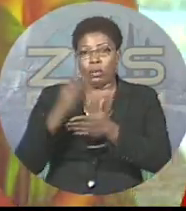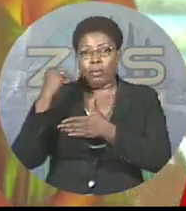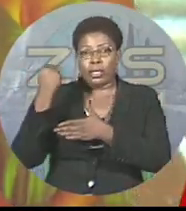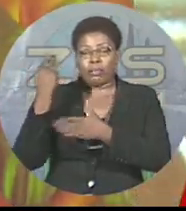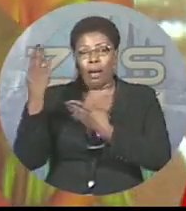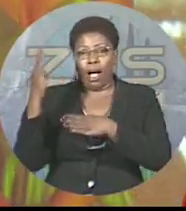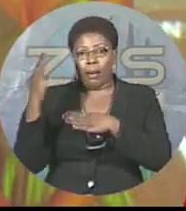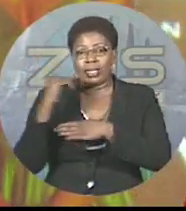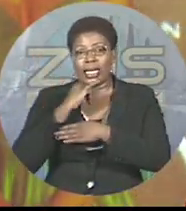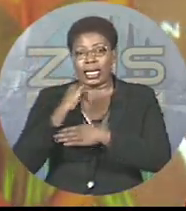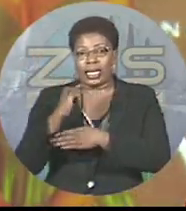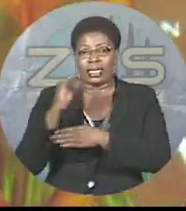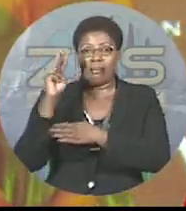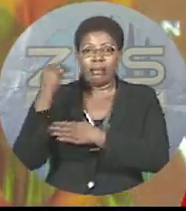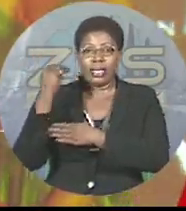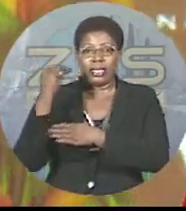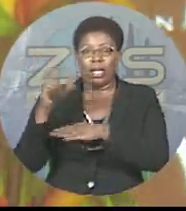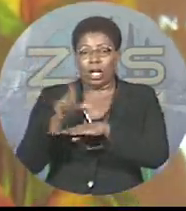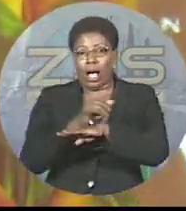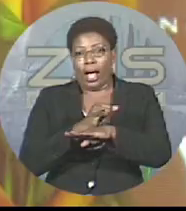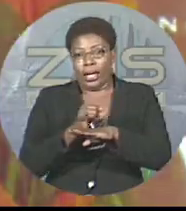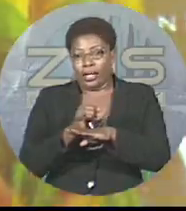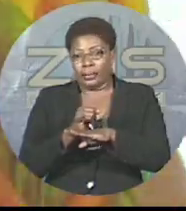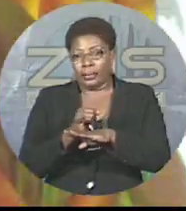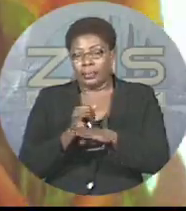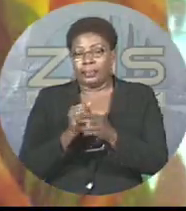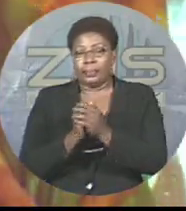is Miss Rhode Island.